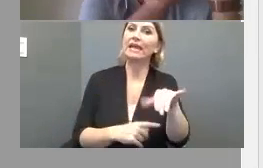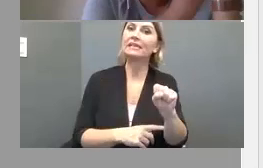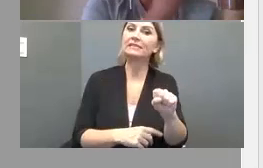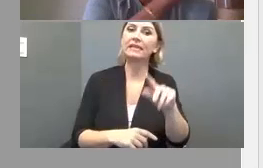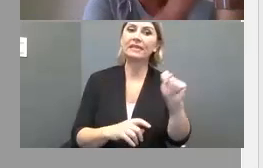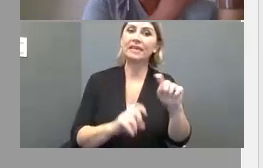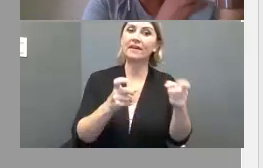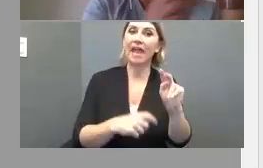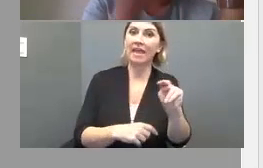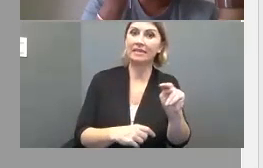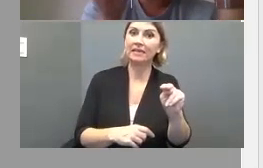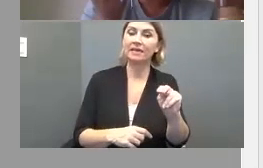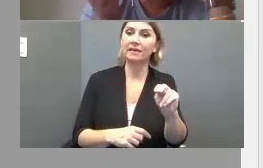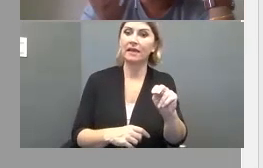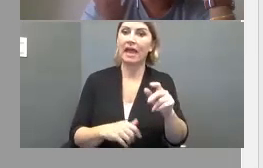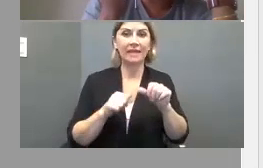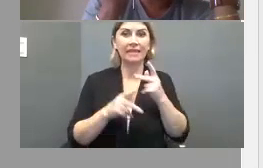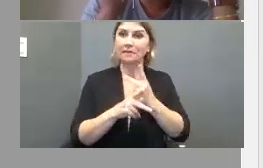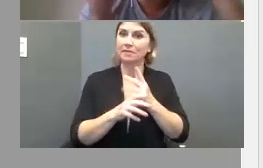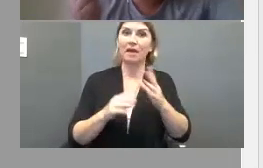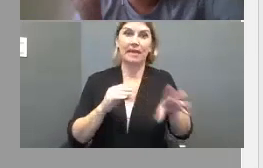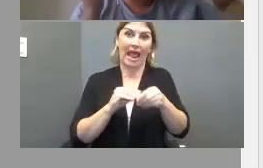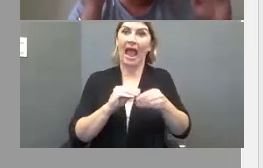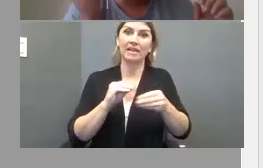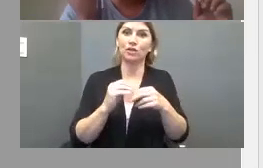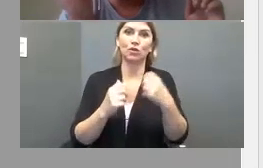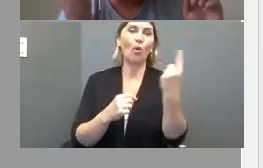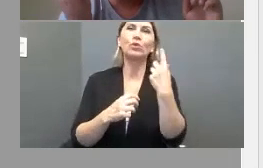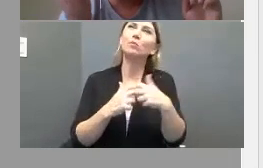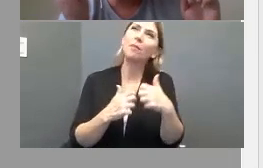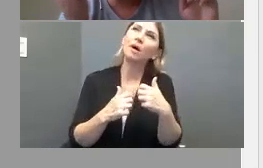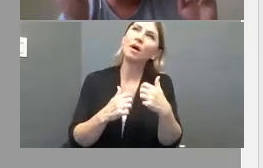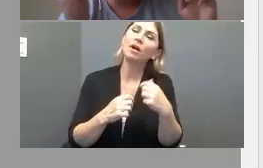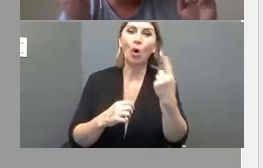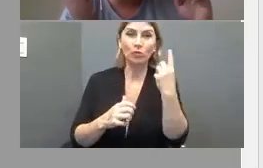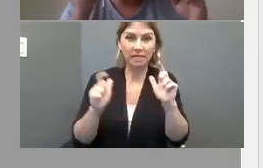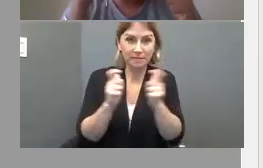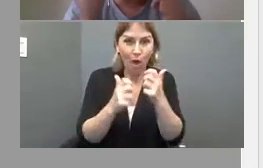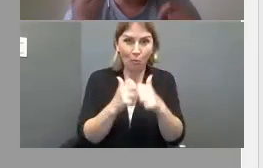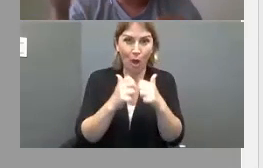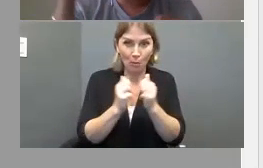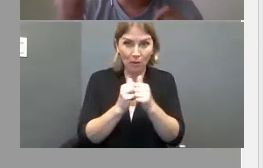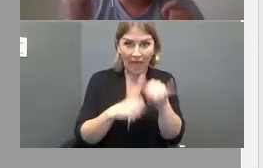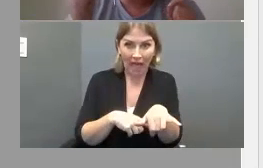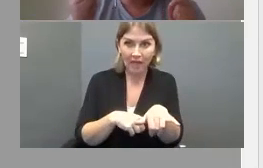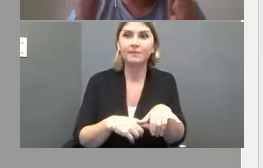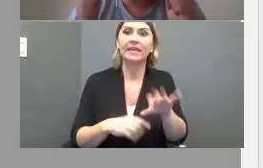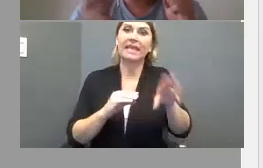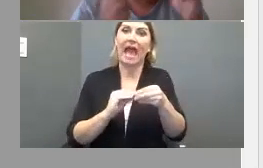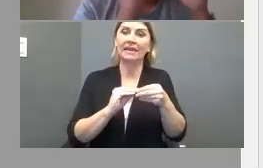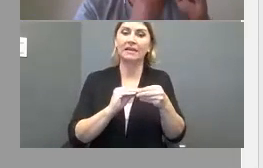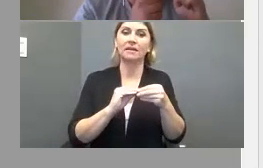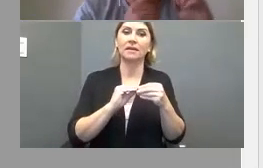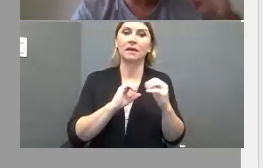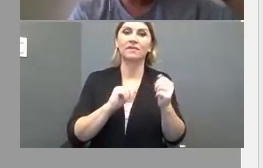n keeps on adding, and the only problem of the so the only small problem that we are bothered about is adding our current value of